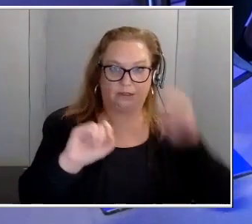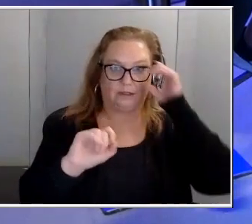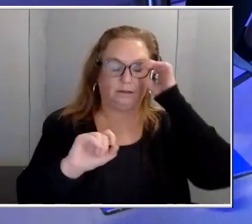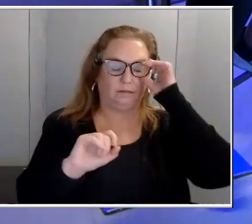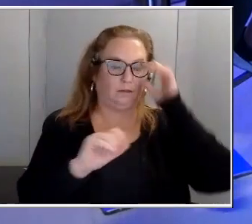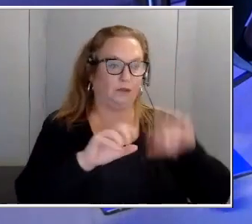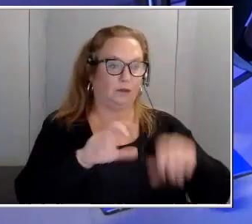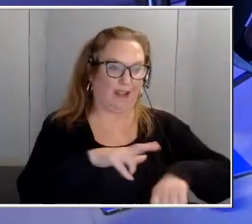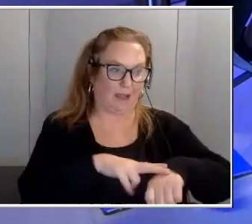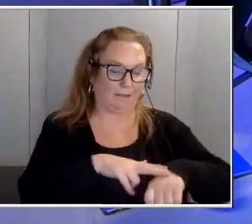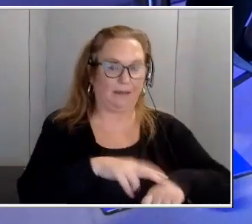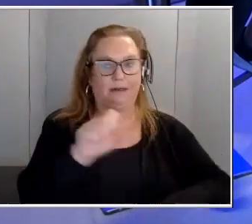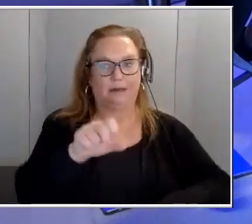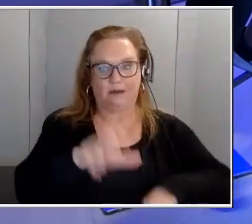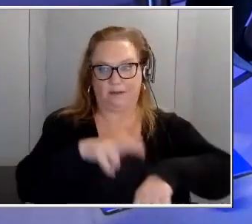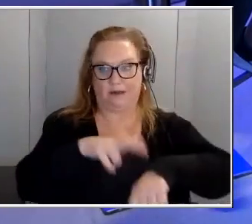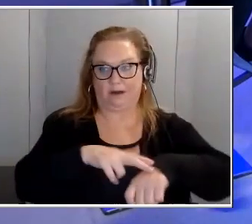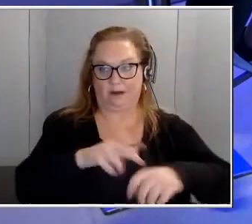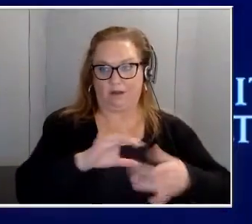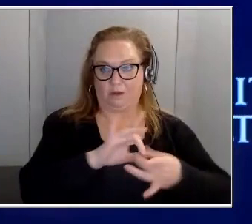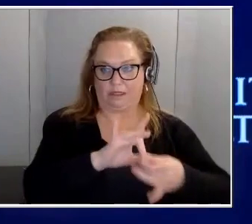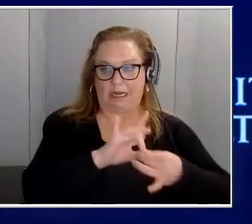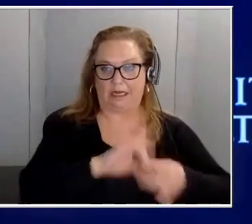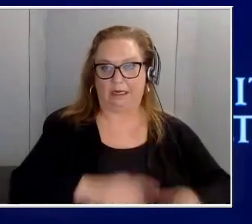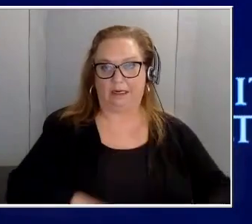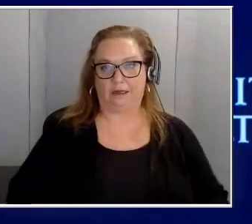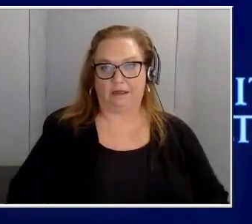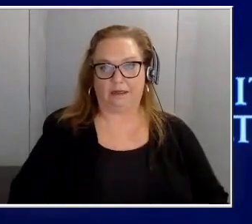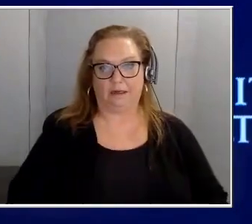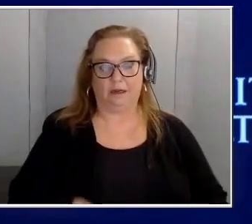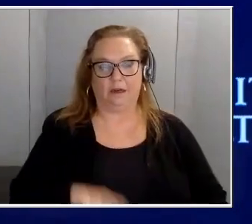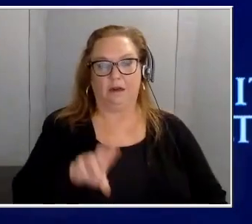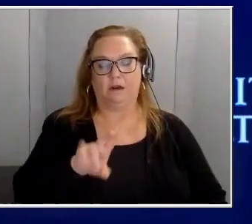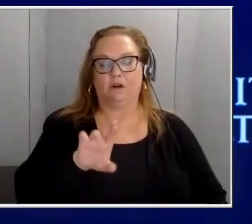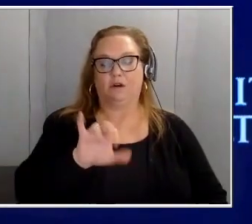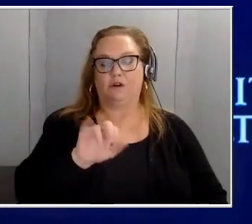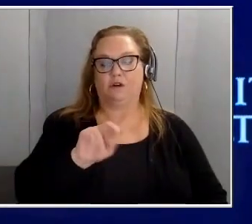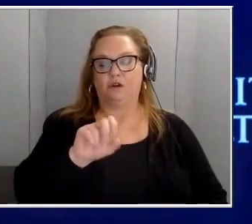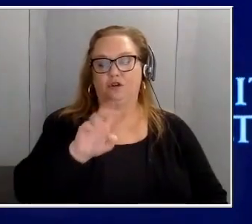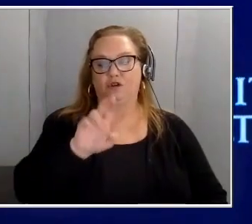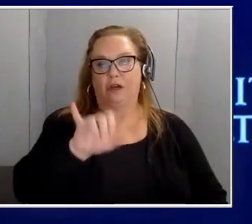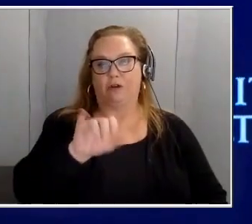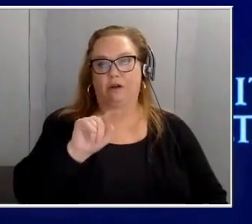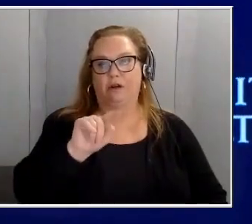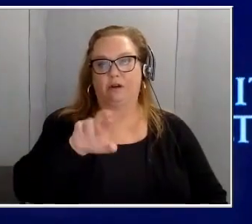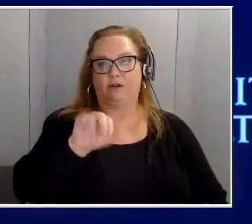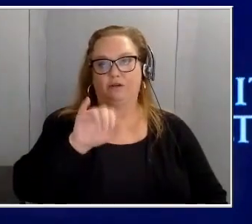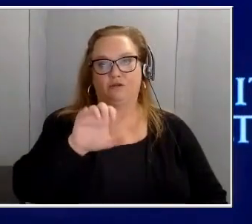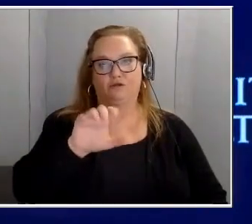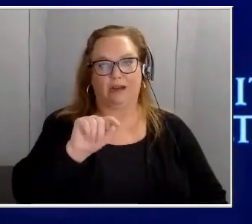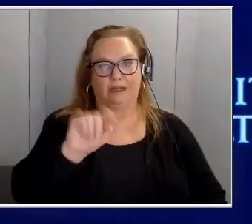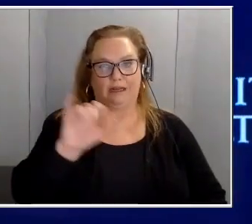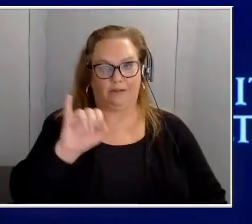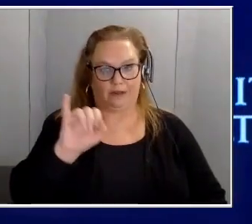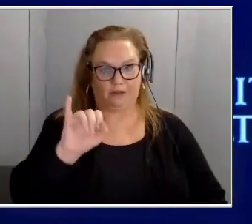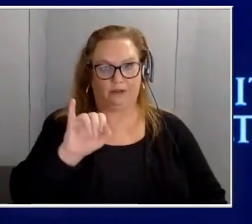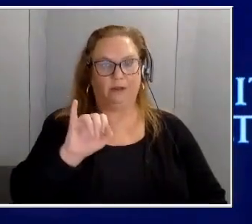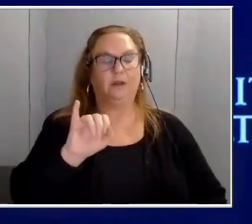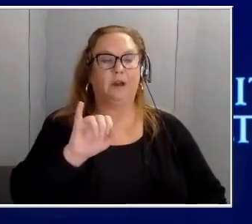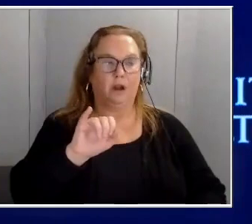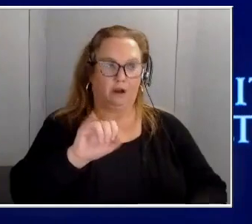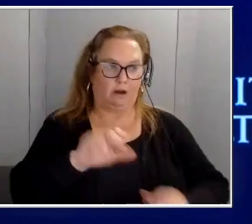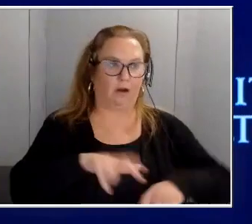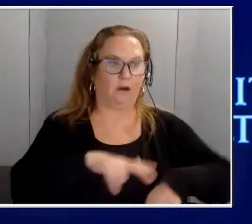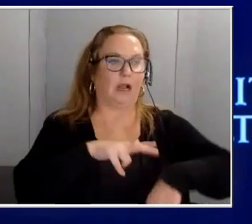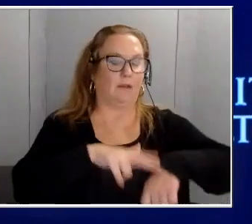And common. How are those connected? Yeah. So urinary tract infections are super common, particularly in postmenopausal women,